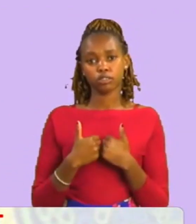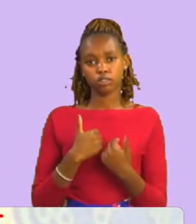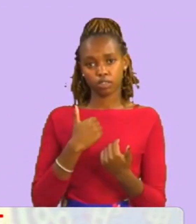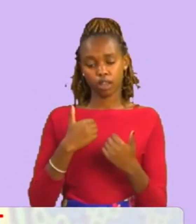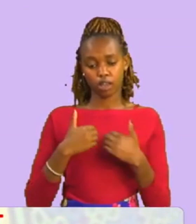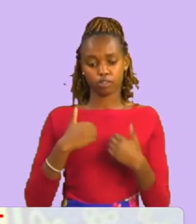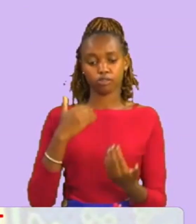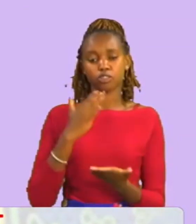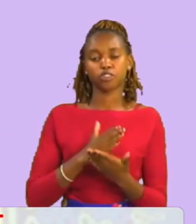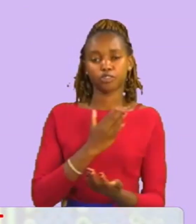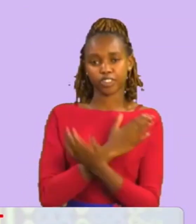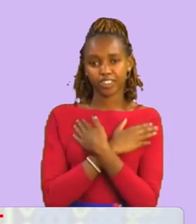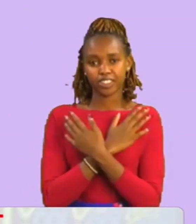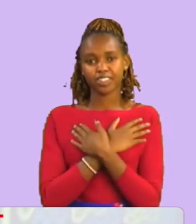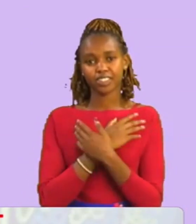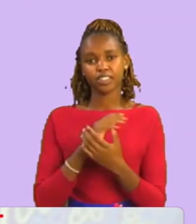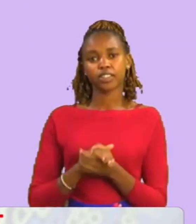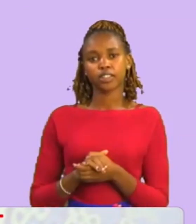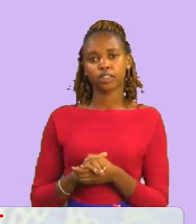kwa omba.